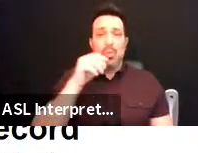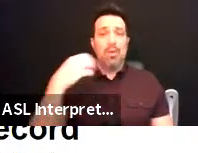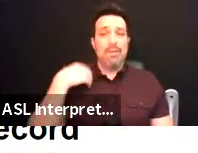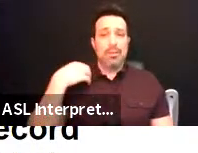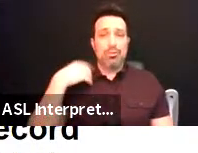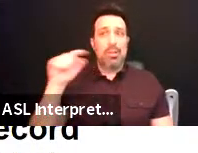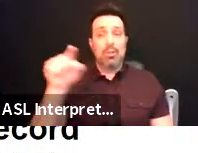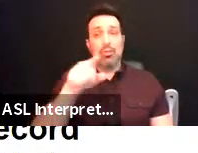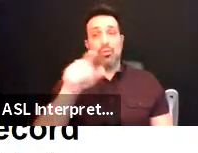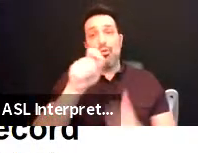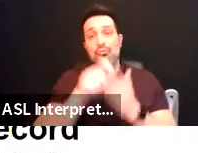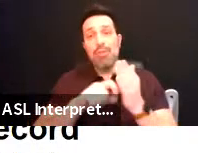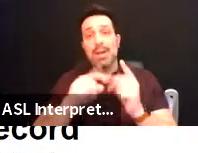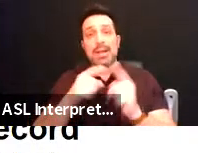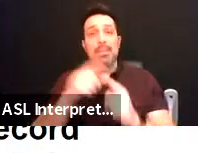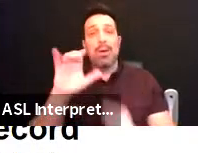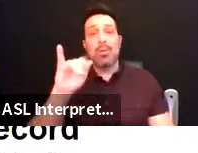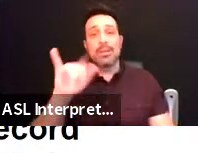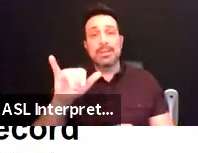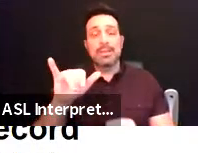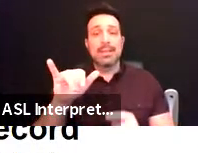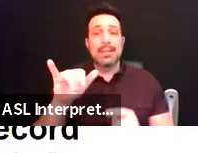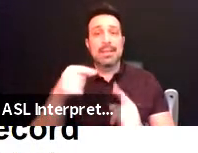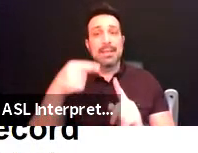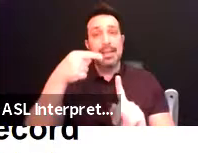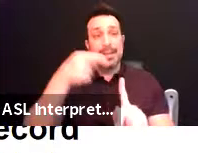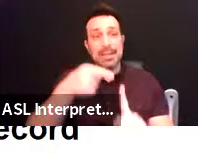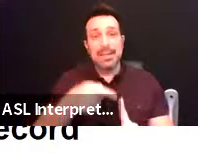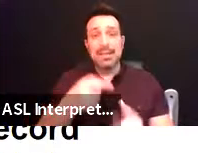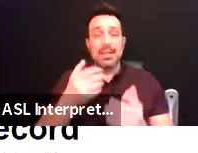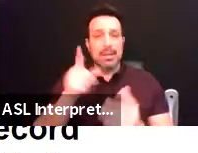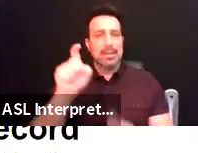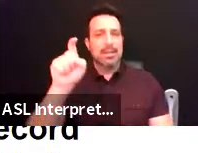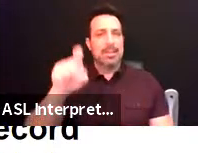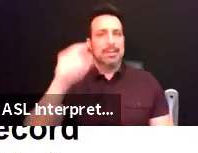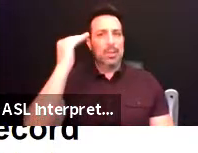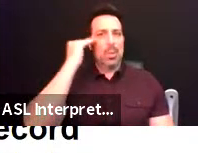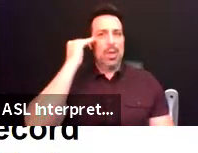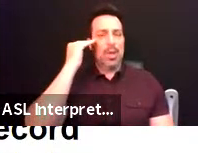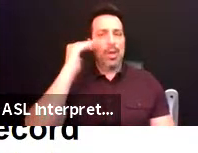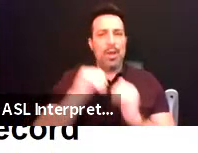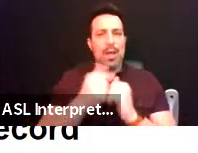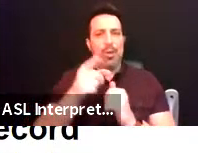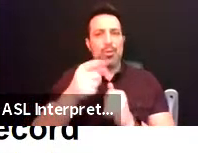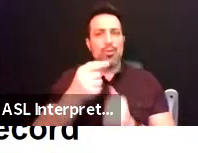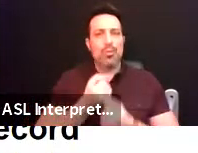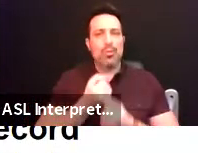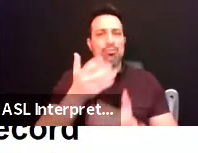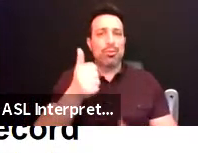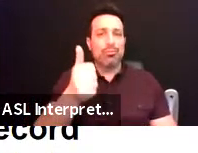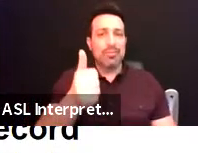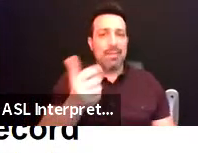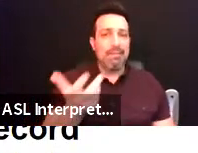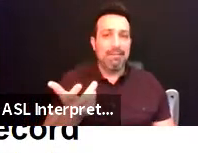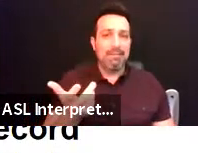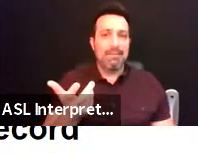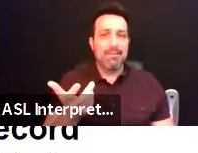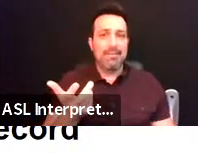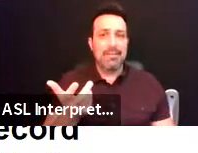about city matters, you know, you want to be aware of the way you express yourself.